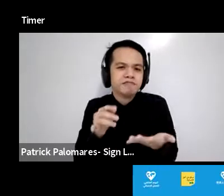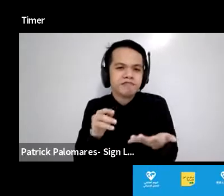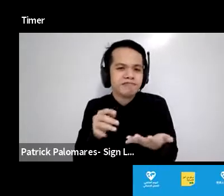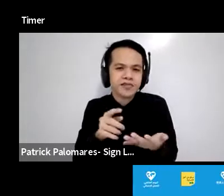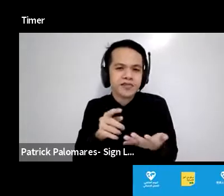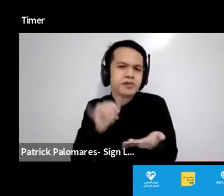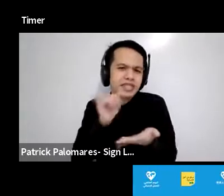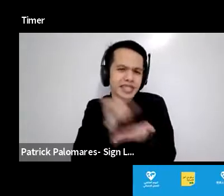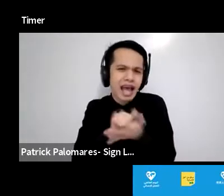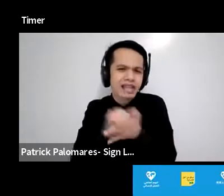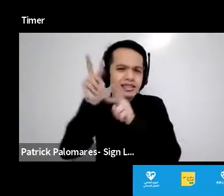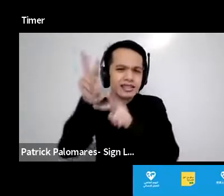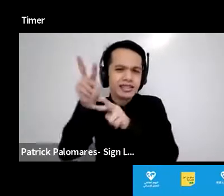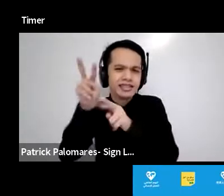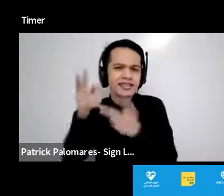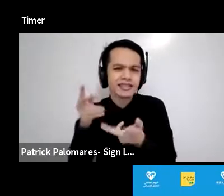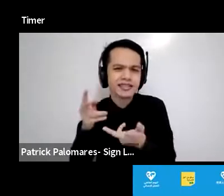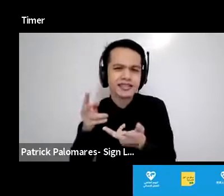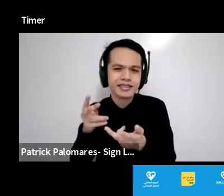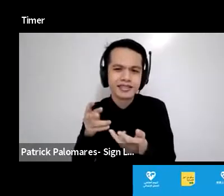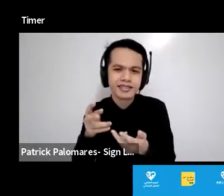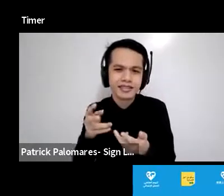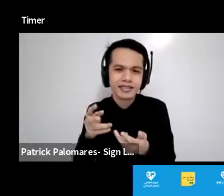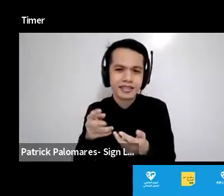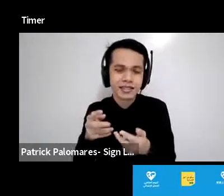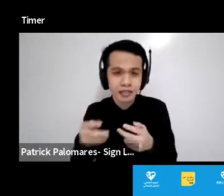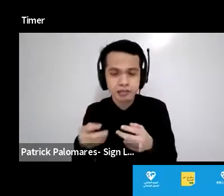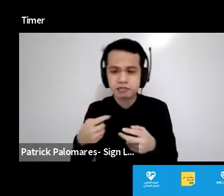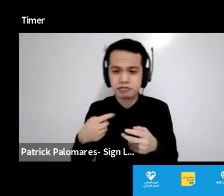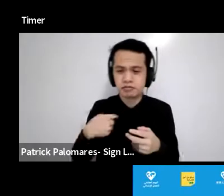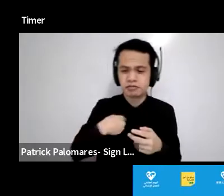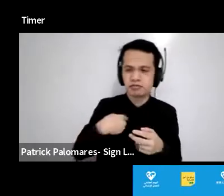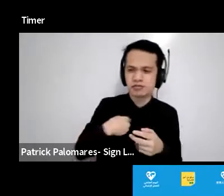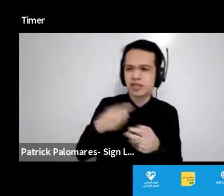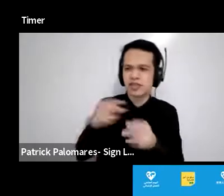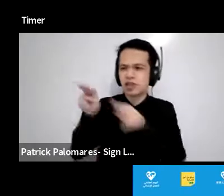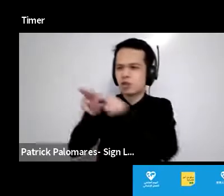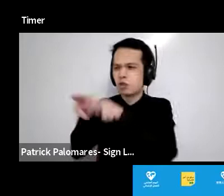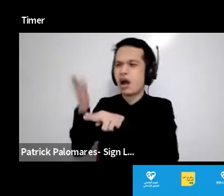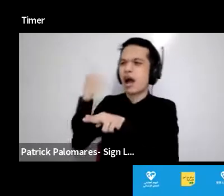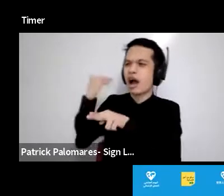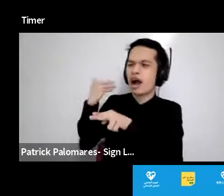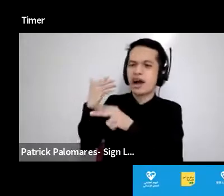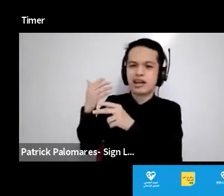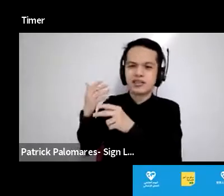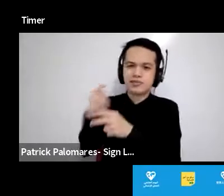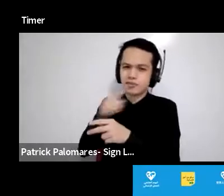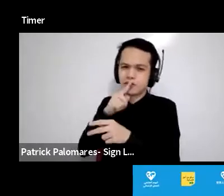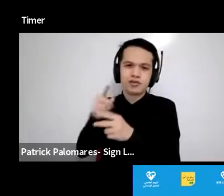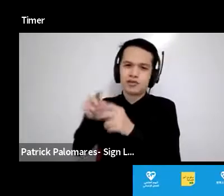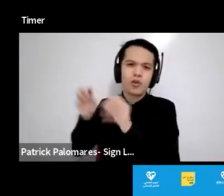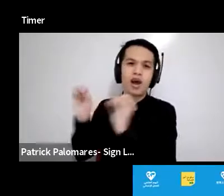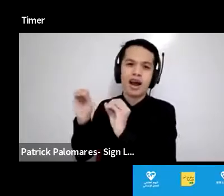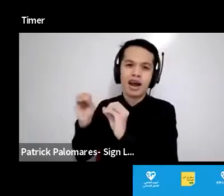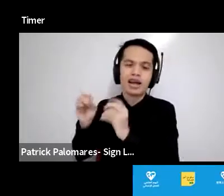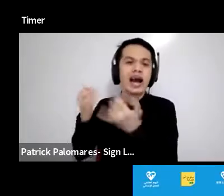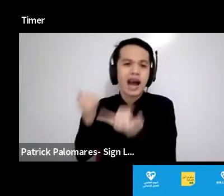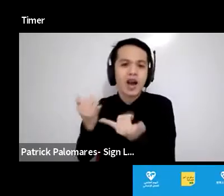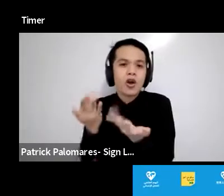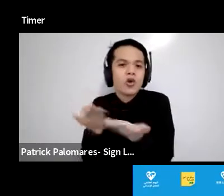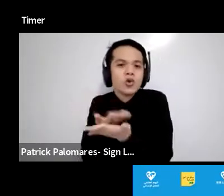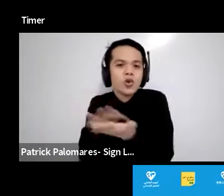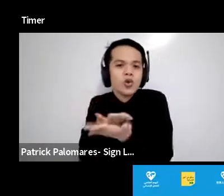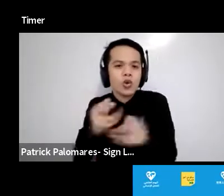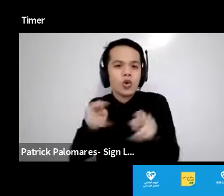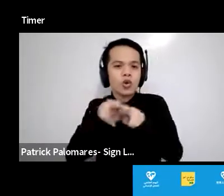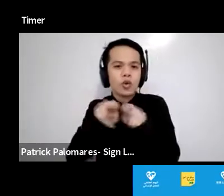forward when we not just go back to normal, because normal was already very broken, but instead into a future